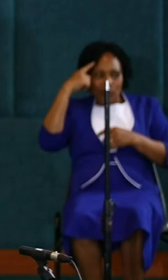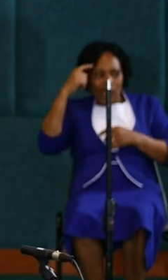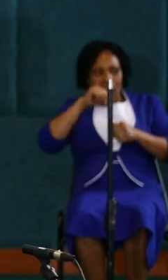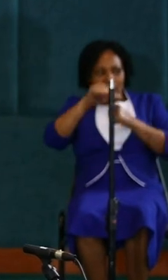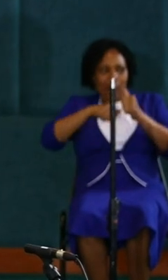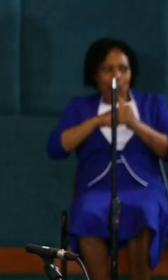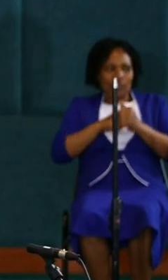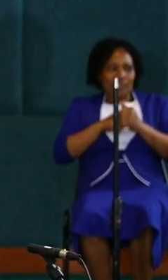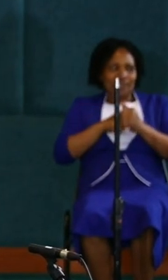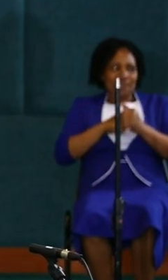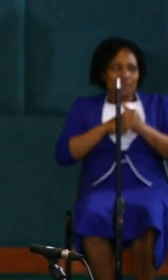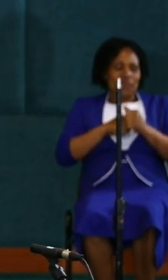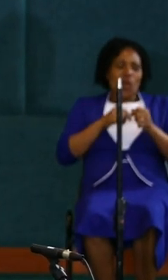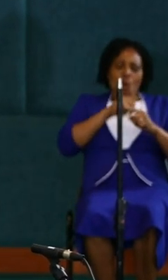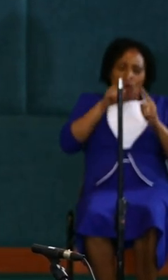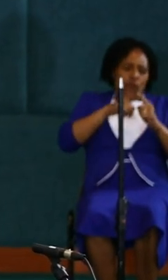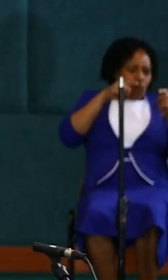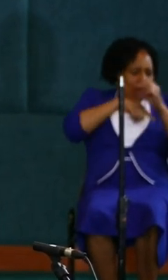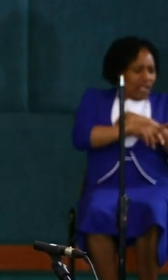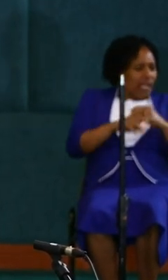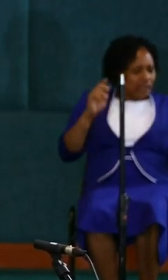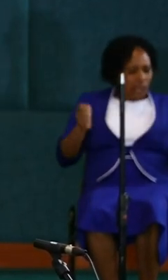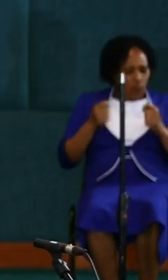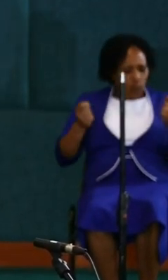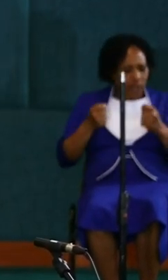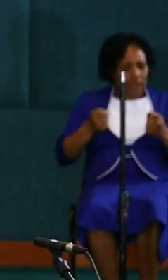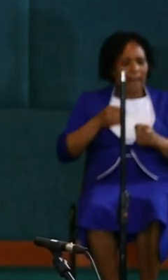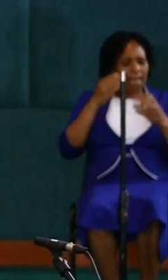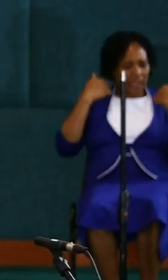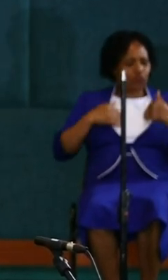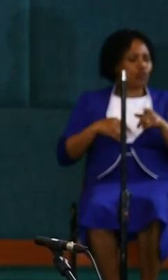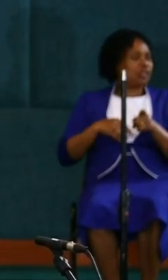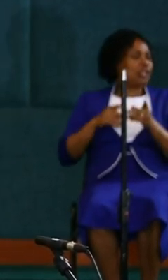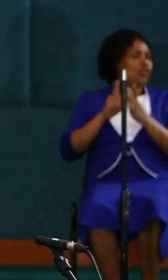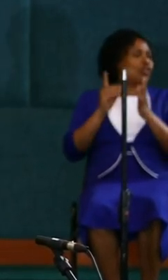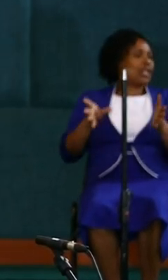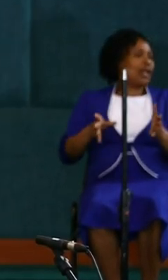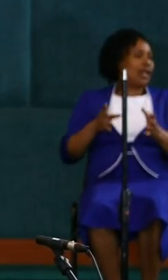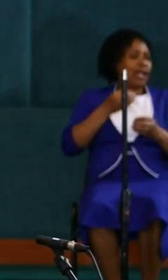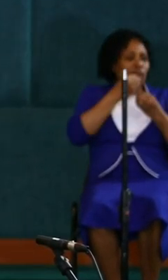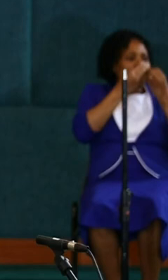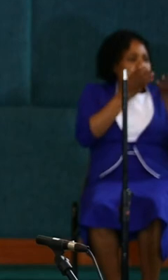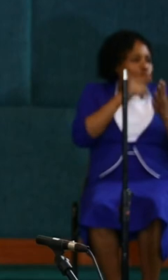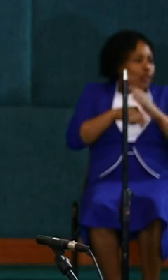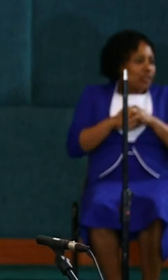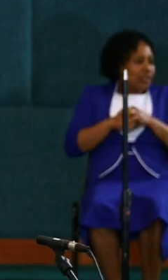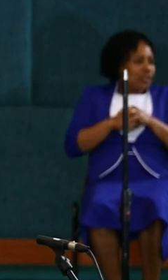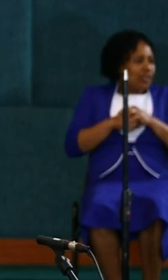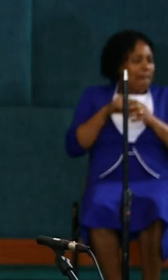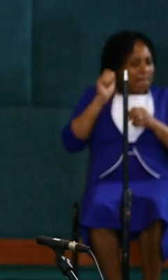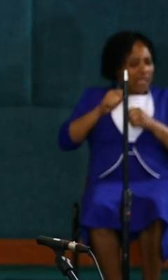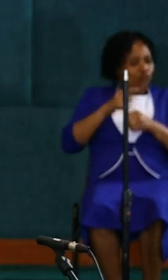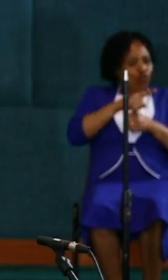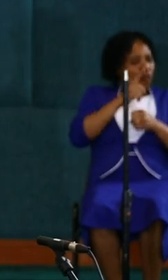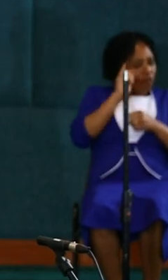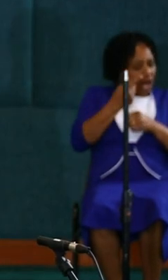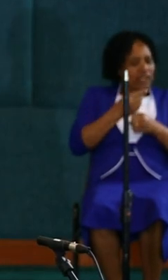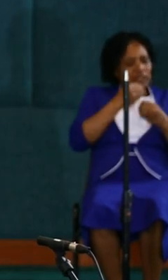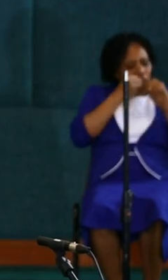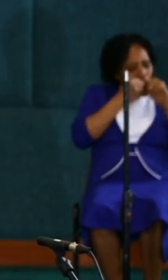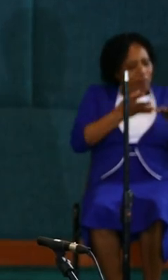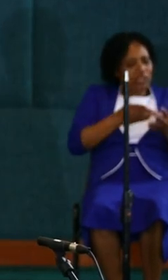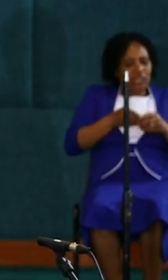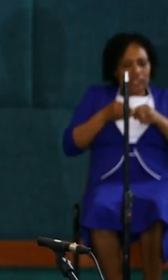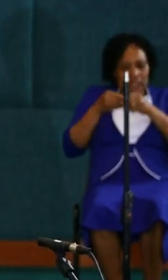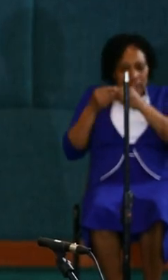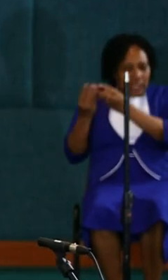So when you go to the witch doctor, that's what you have to do. You have to provide him with information, and then he tell you what's going on. That's what they tried to do